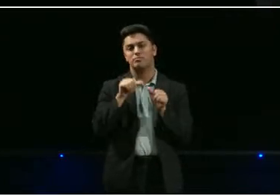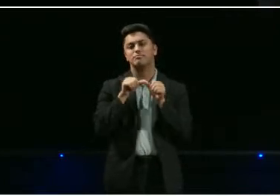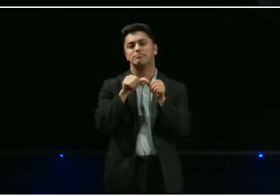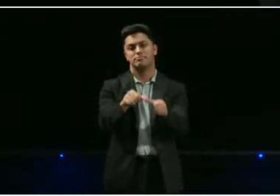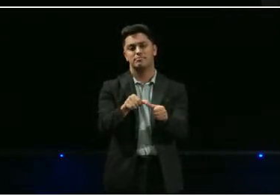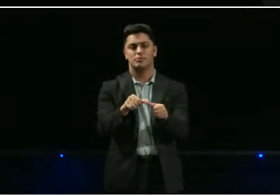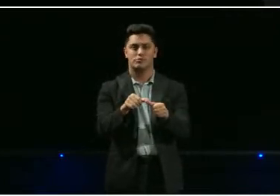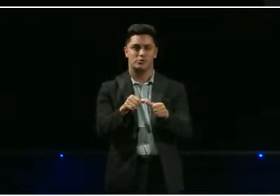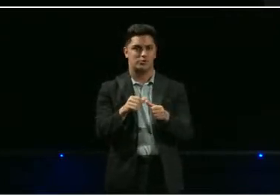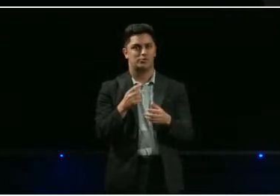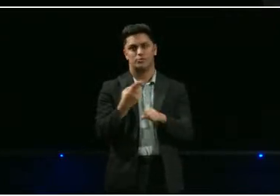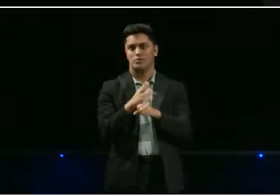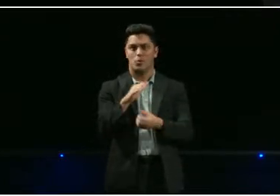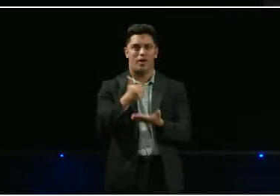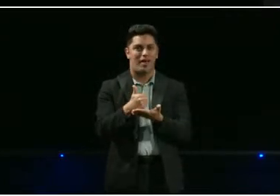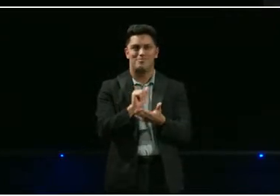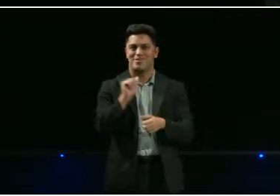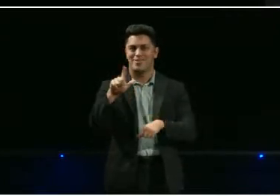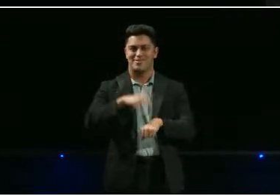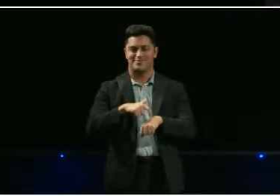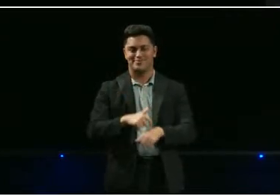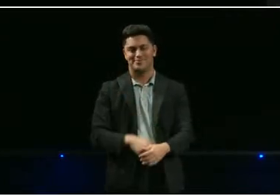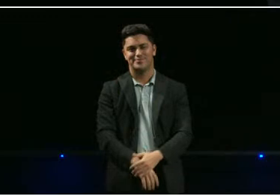to enlist your help all the time.